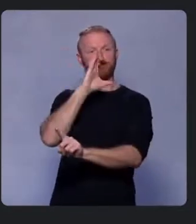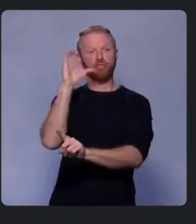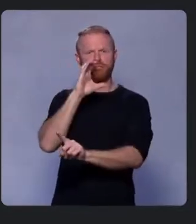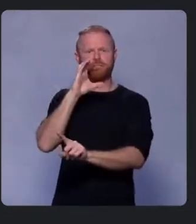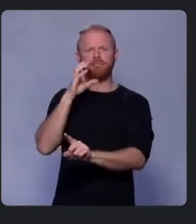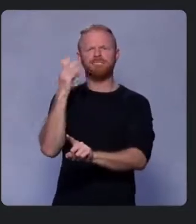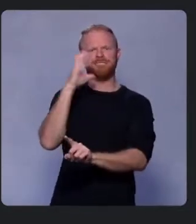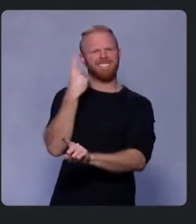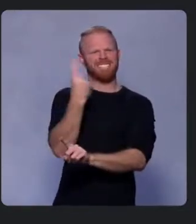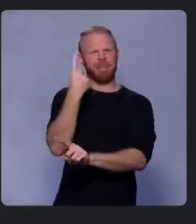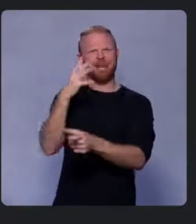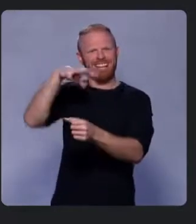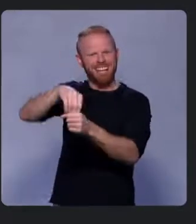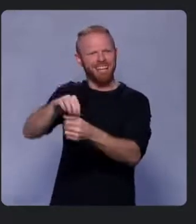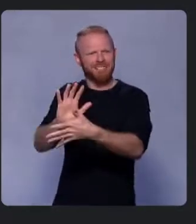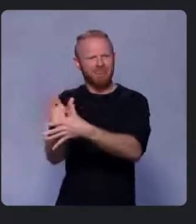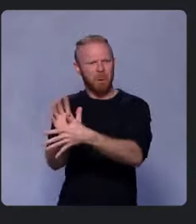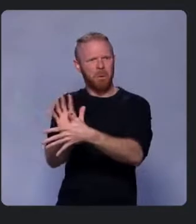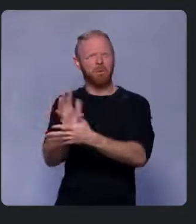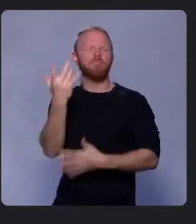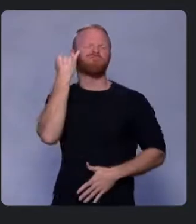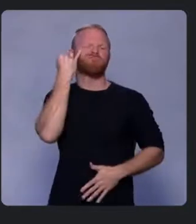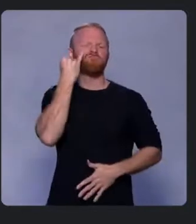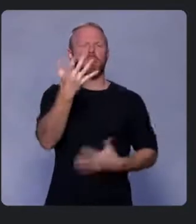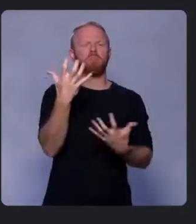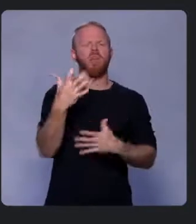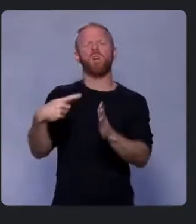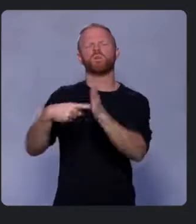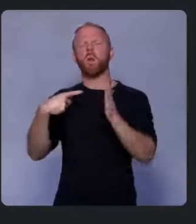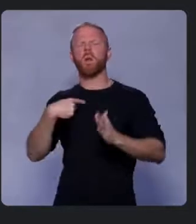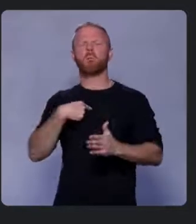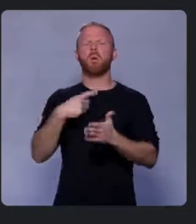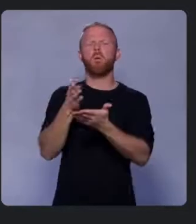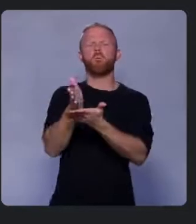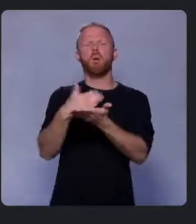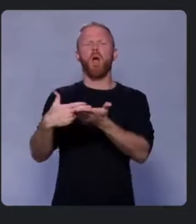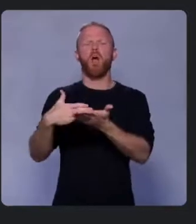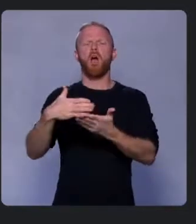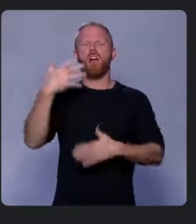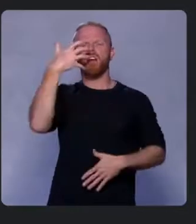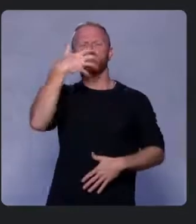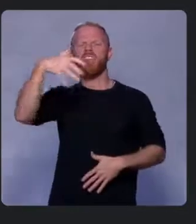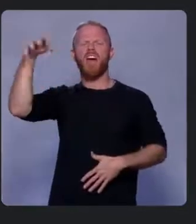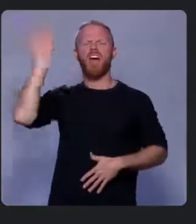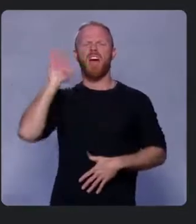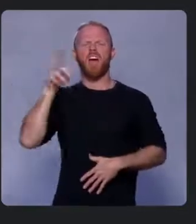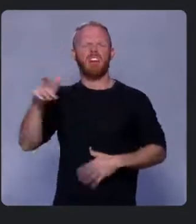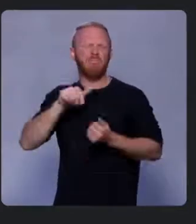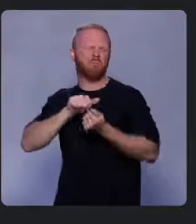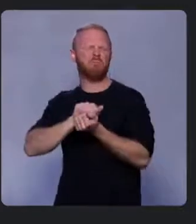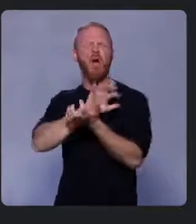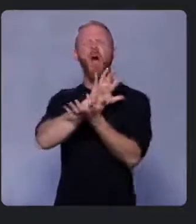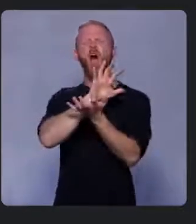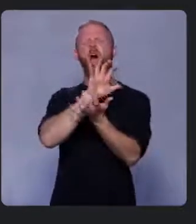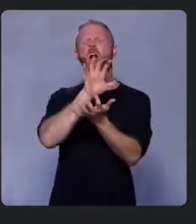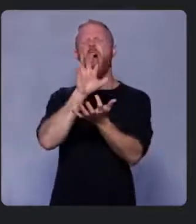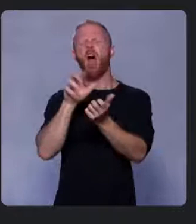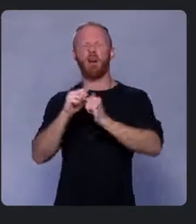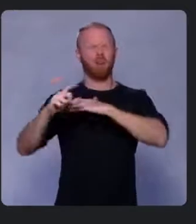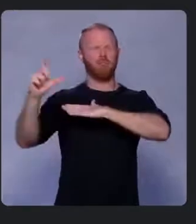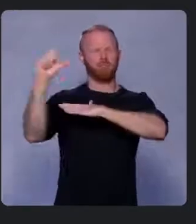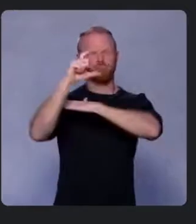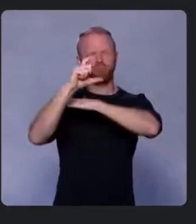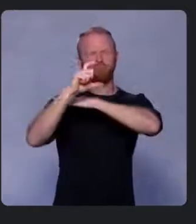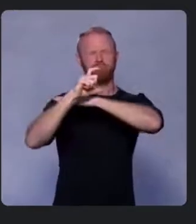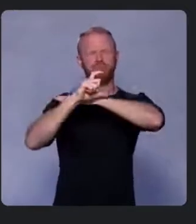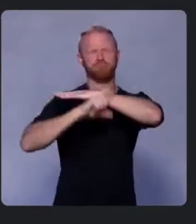within a video. For example, when you say, "Show me the part where the lion roars at sunset,"